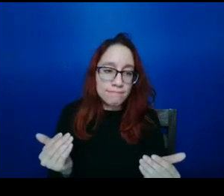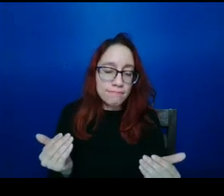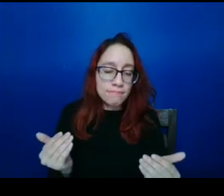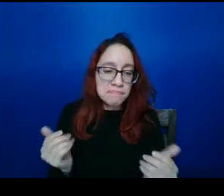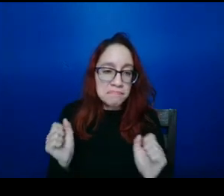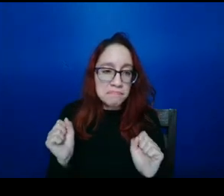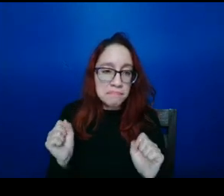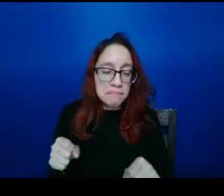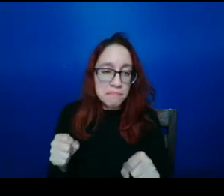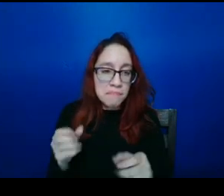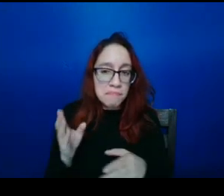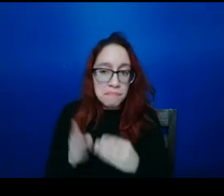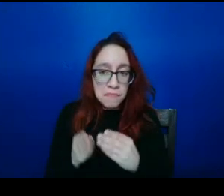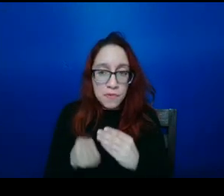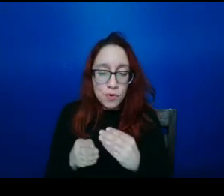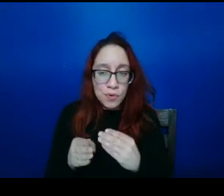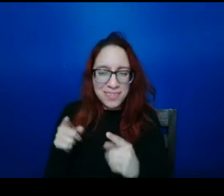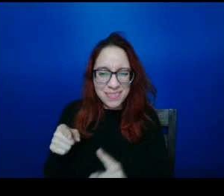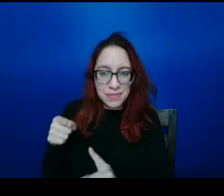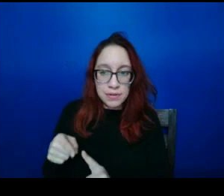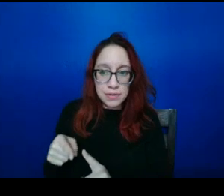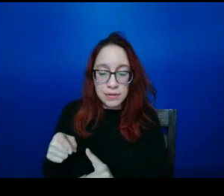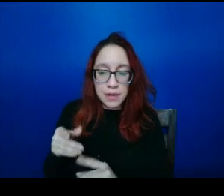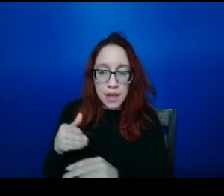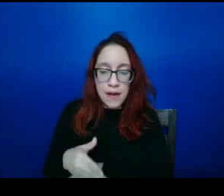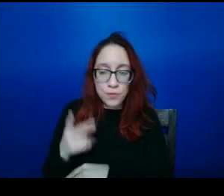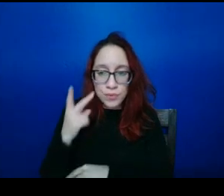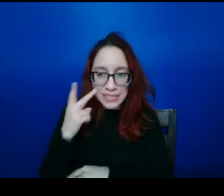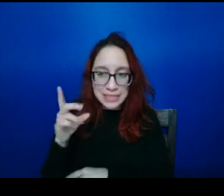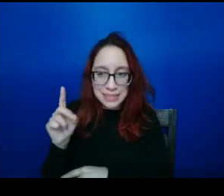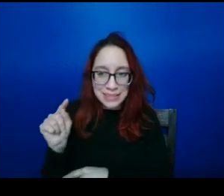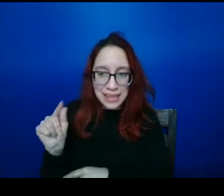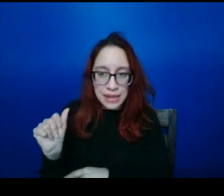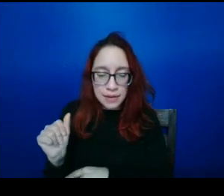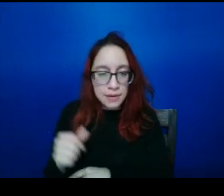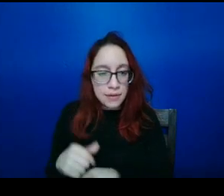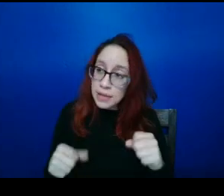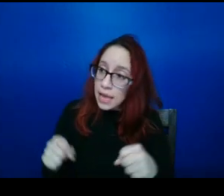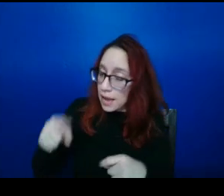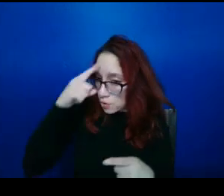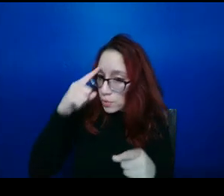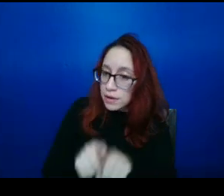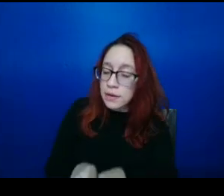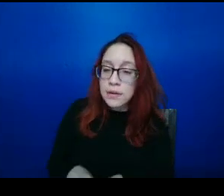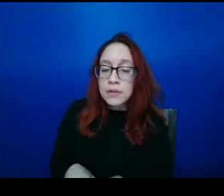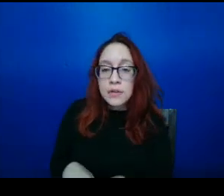can finalize that one particular point after we see the data. Yeah, I agree.